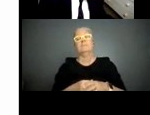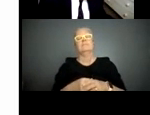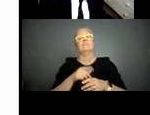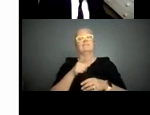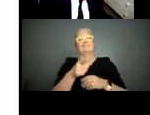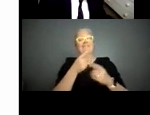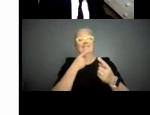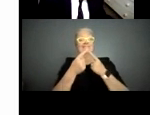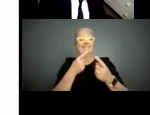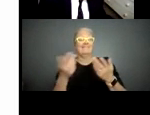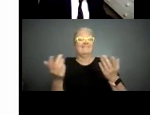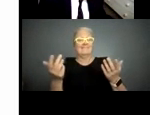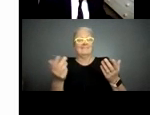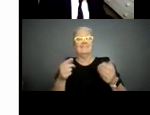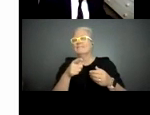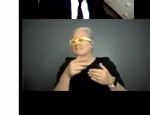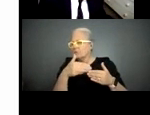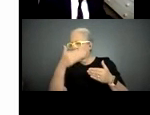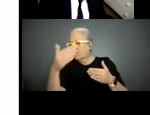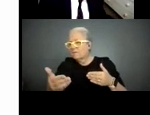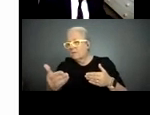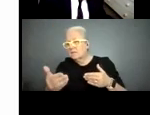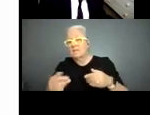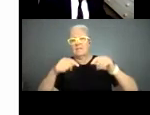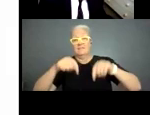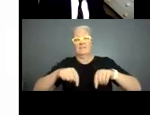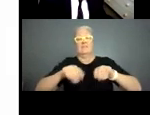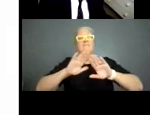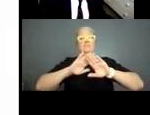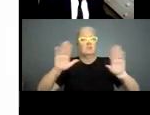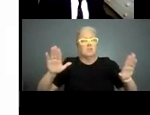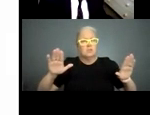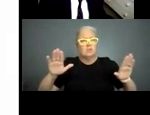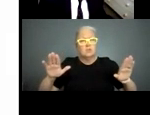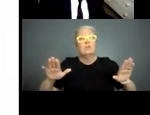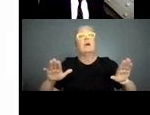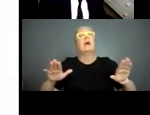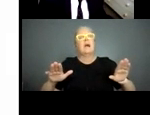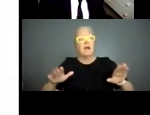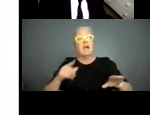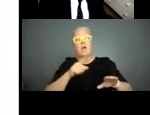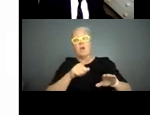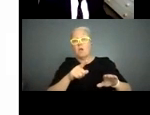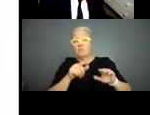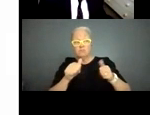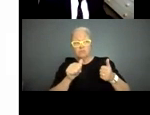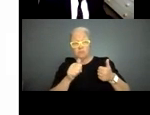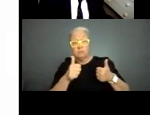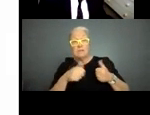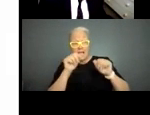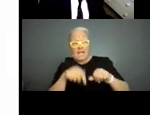that's obviously after the course is finished and we've got clearance to use things outside of this